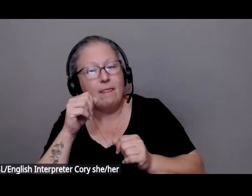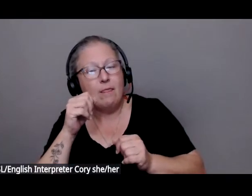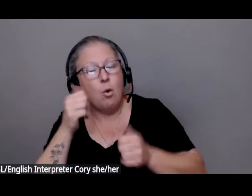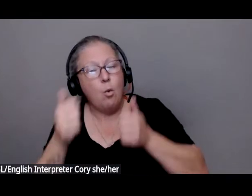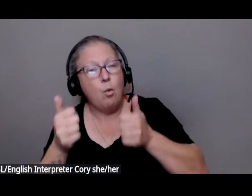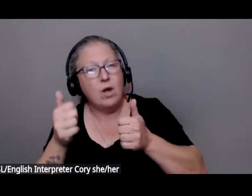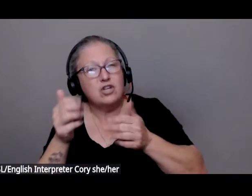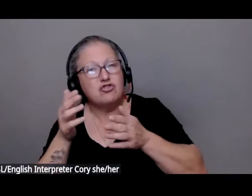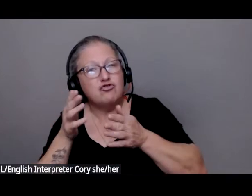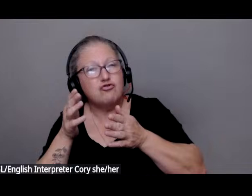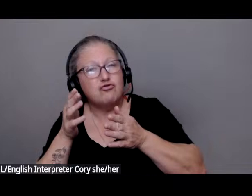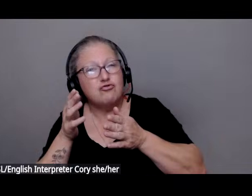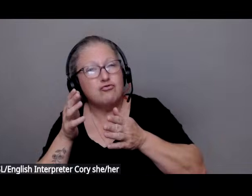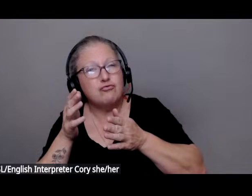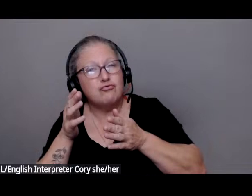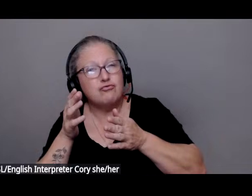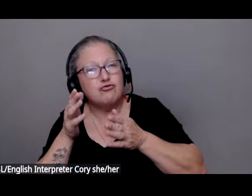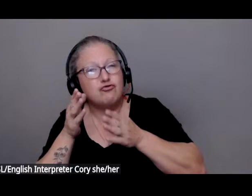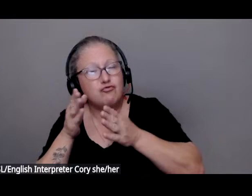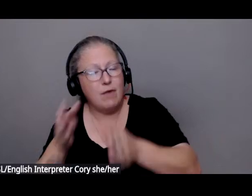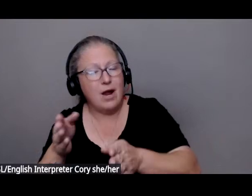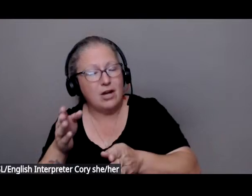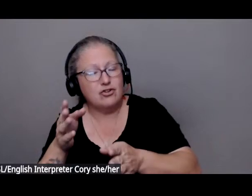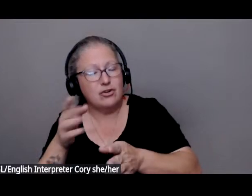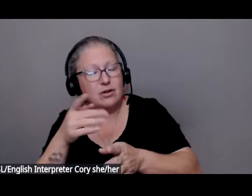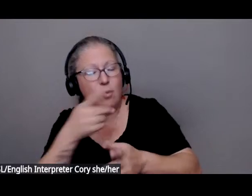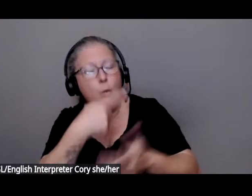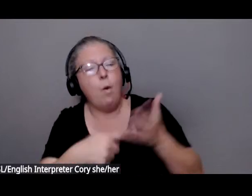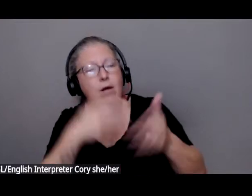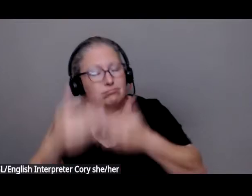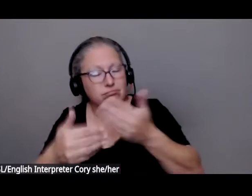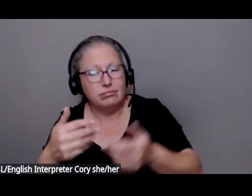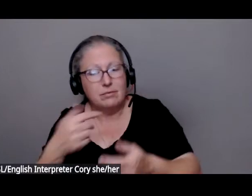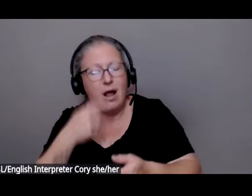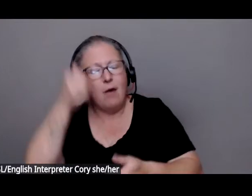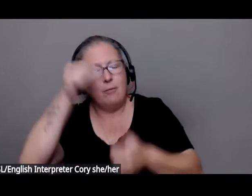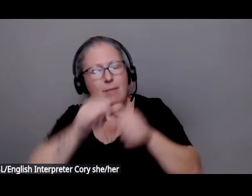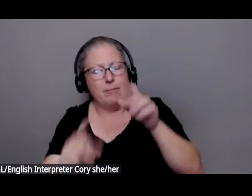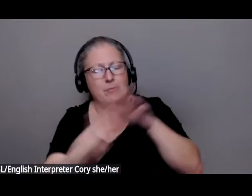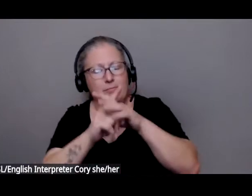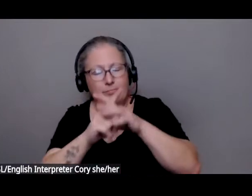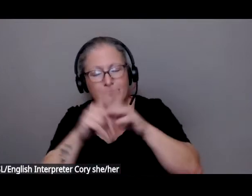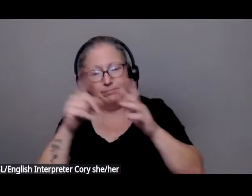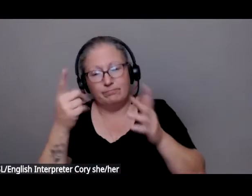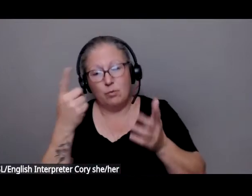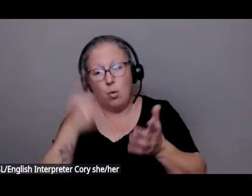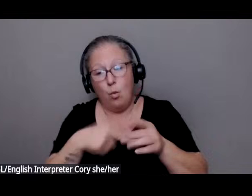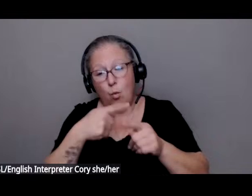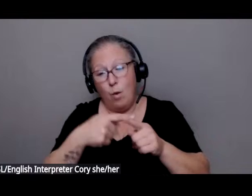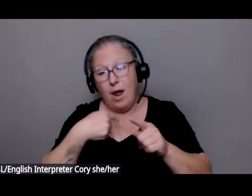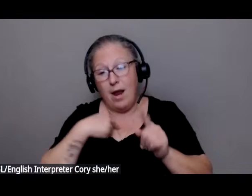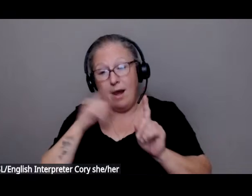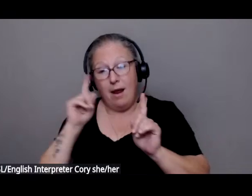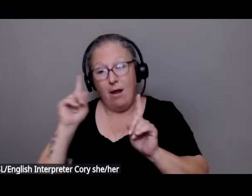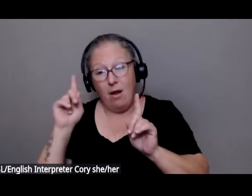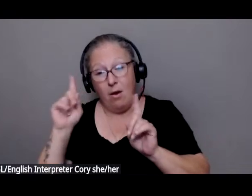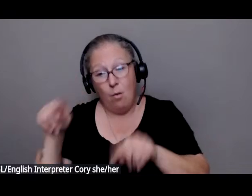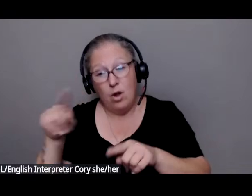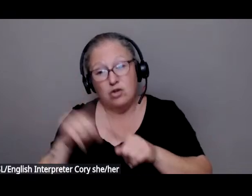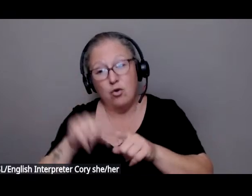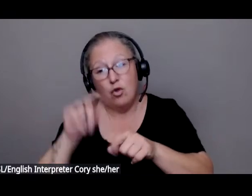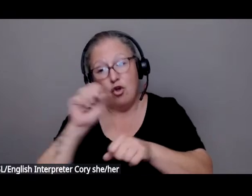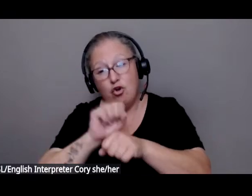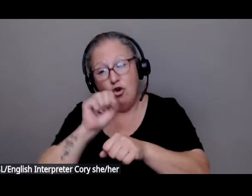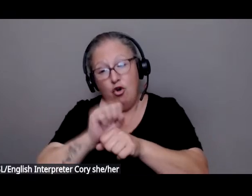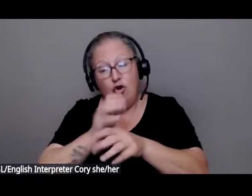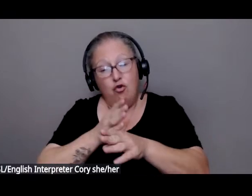take this. And, oh, I know the other thing I was gonna say. When I went to the, one of the career fairs